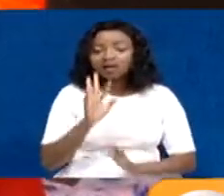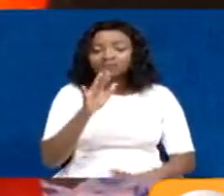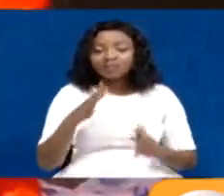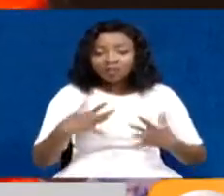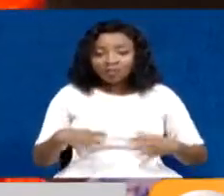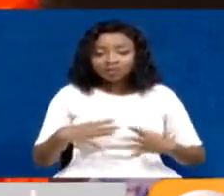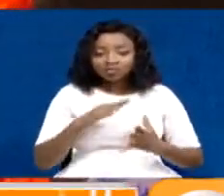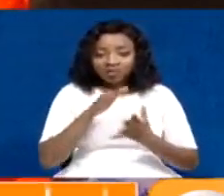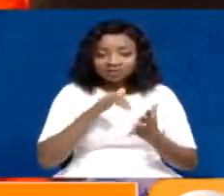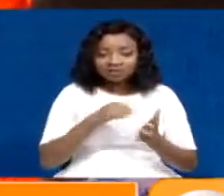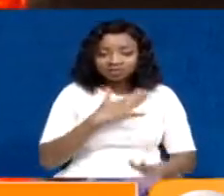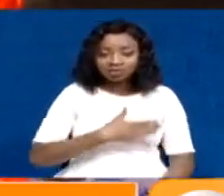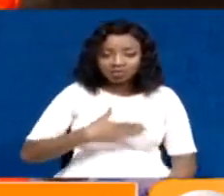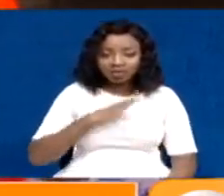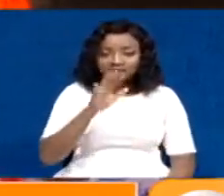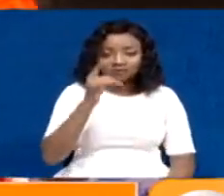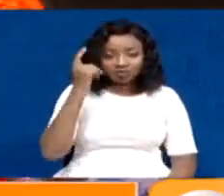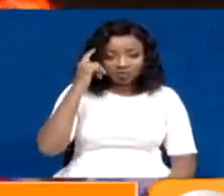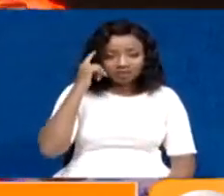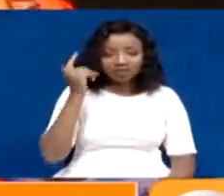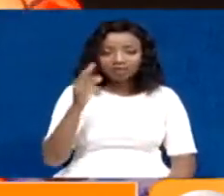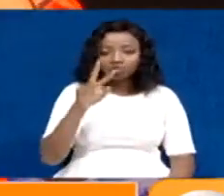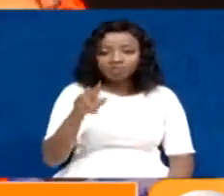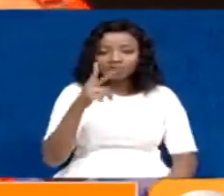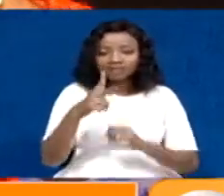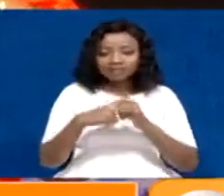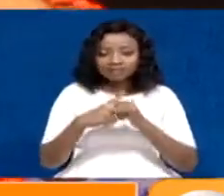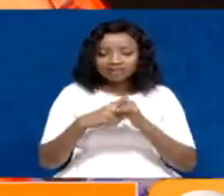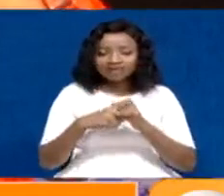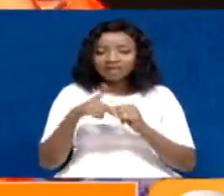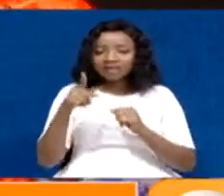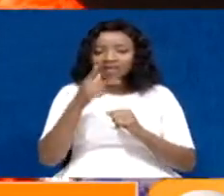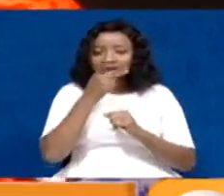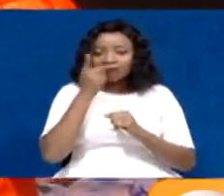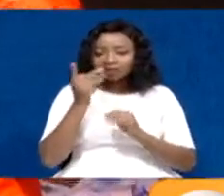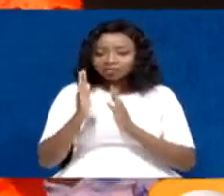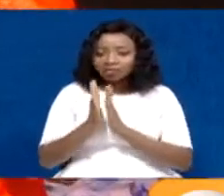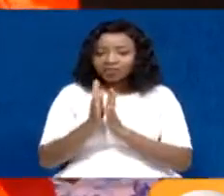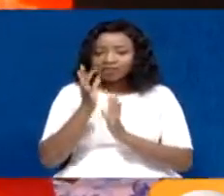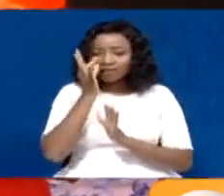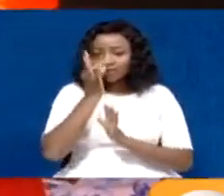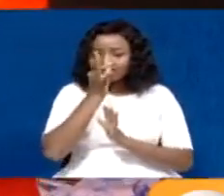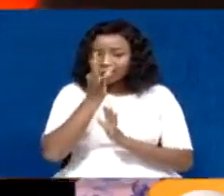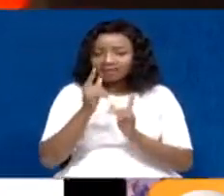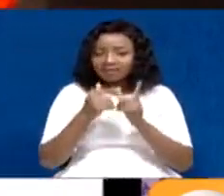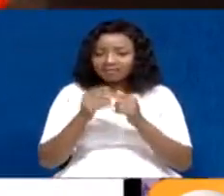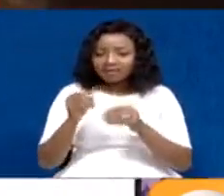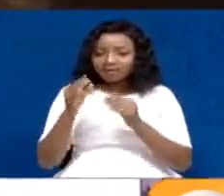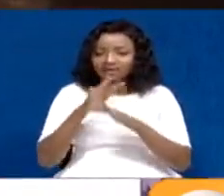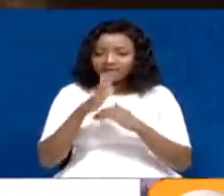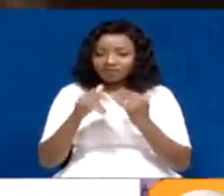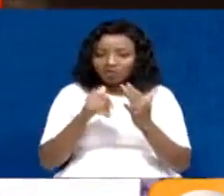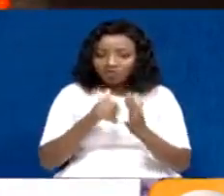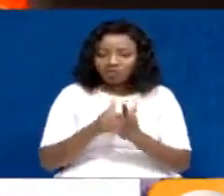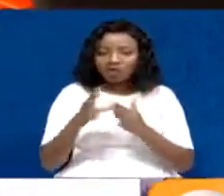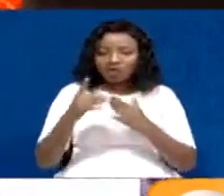tafadhali, kumbukeni 2007 Kalonzo alisimama na Kibaki na akampa wabunge wake